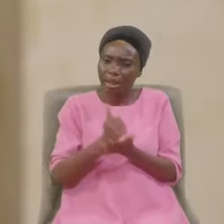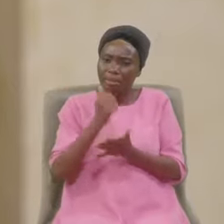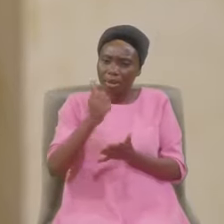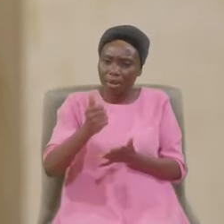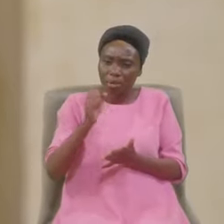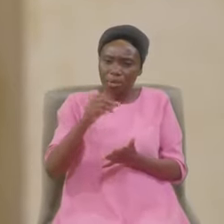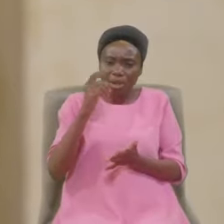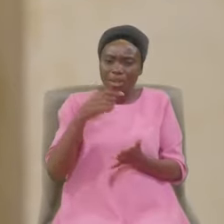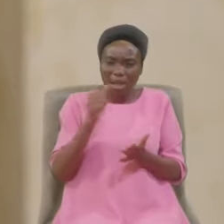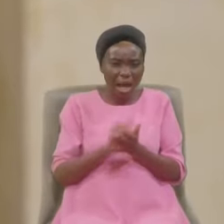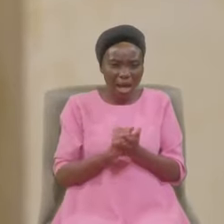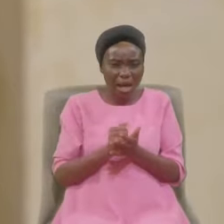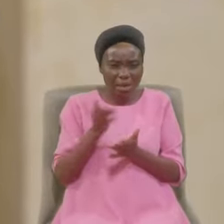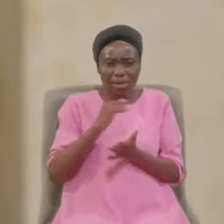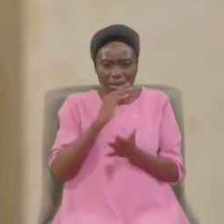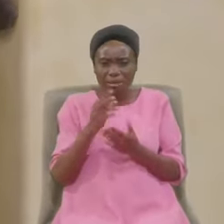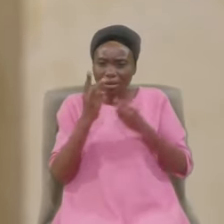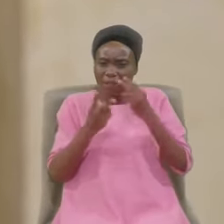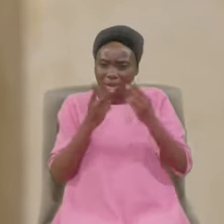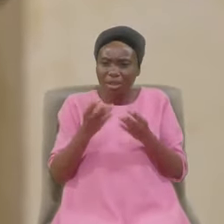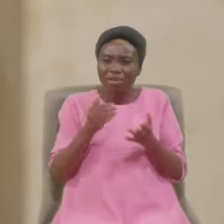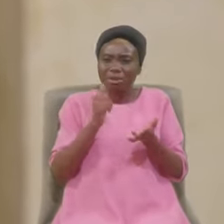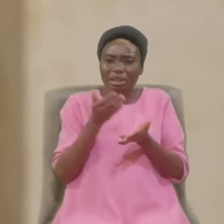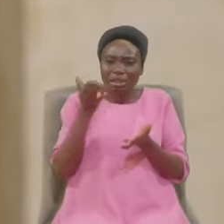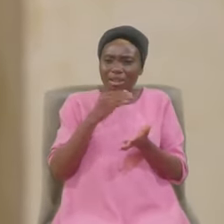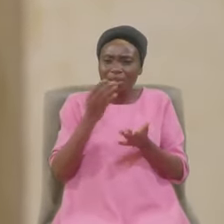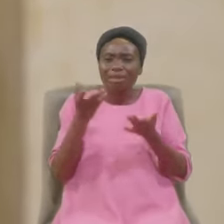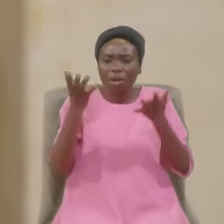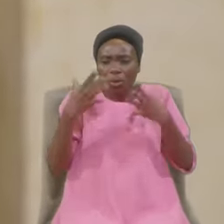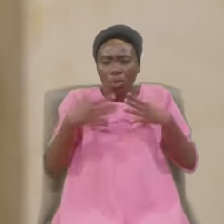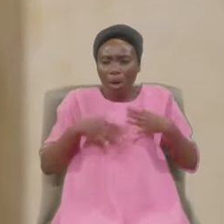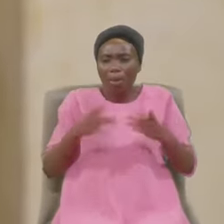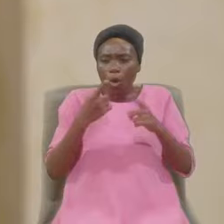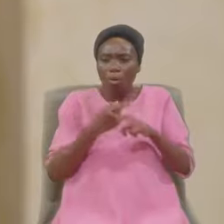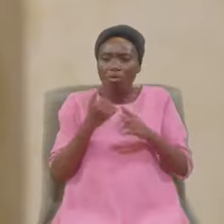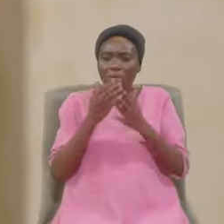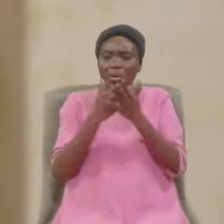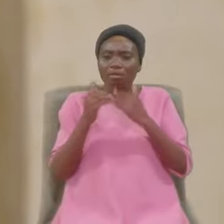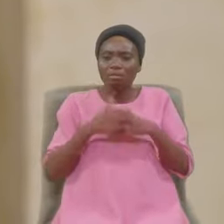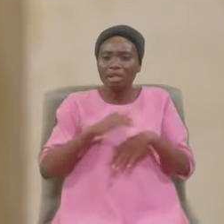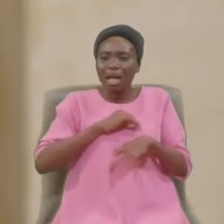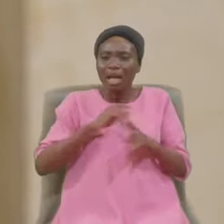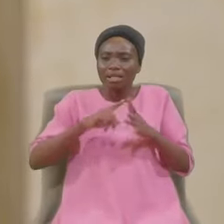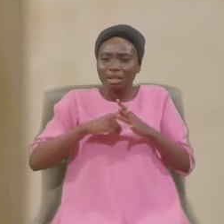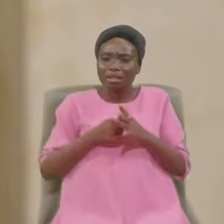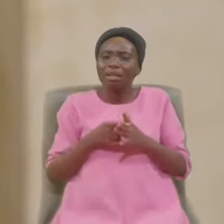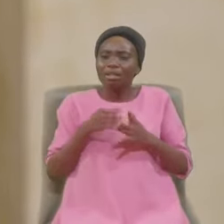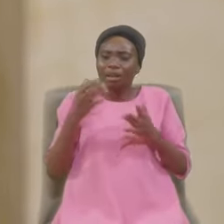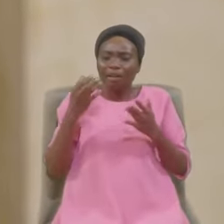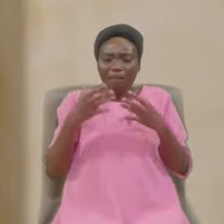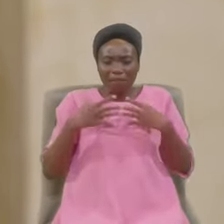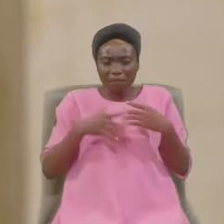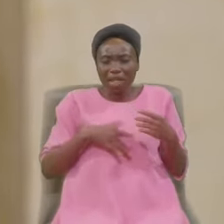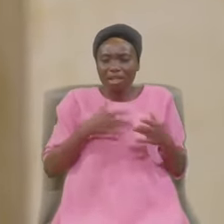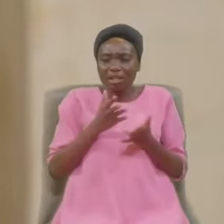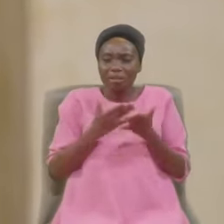there's a visitation, like there's a prayer coming from above. I started seeing like I'm seeing something like healing.